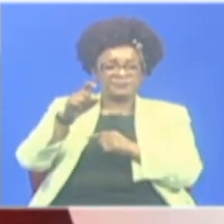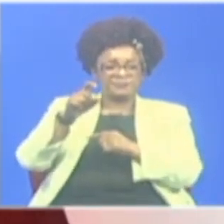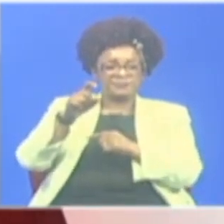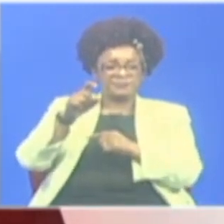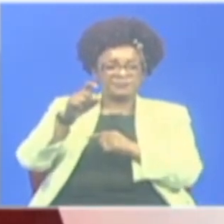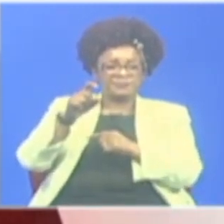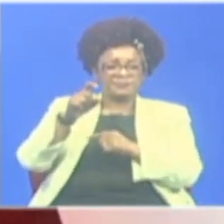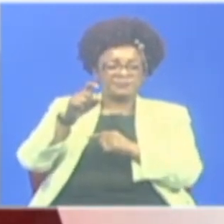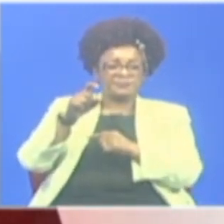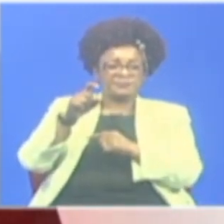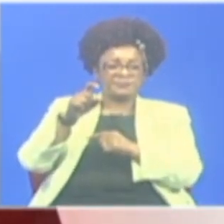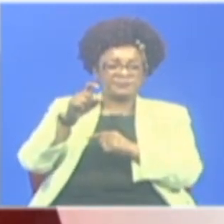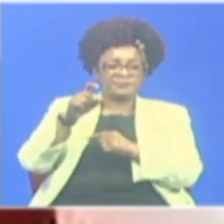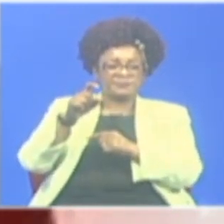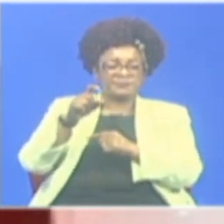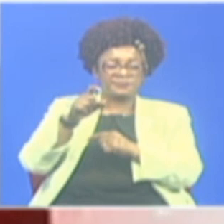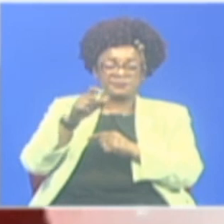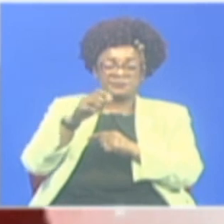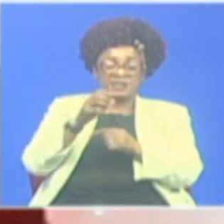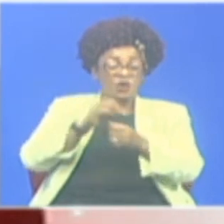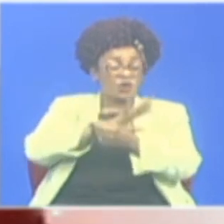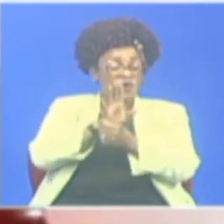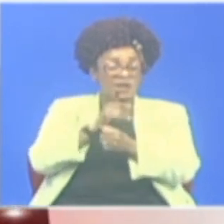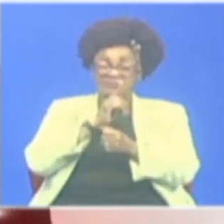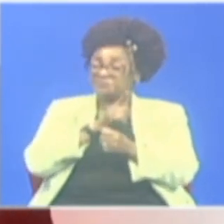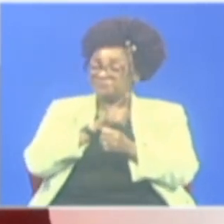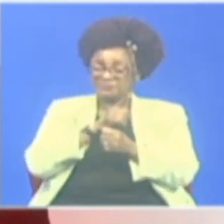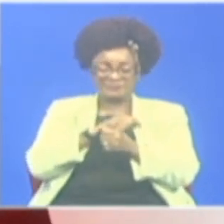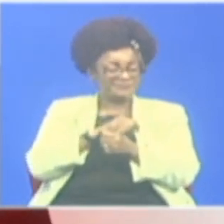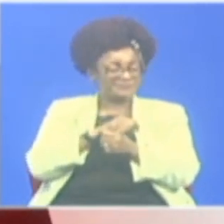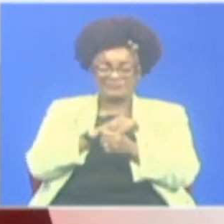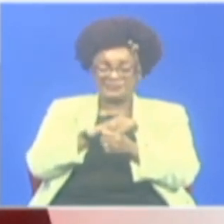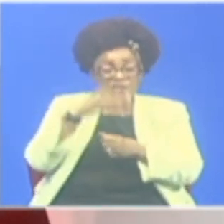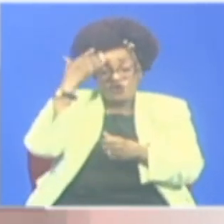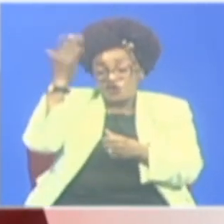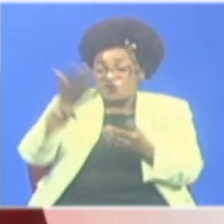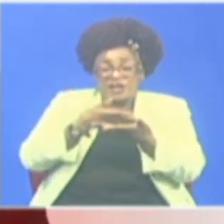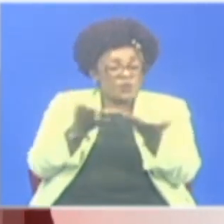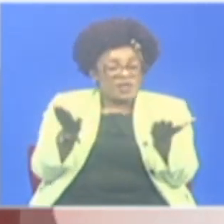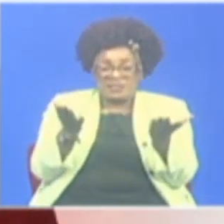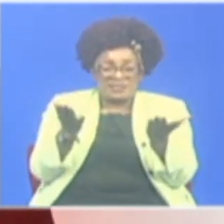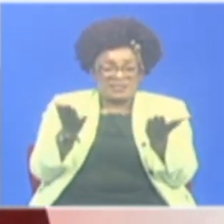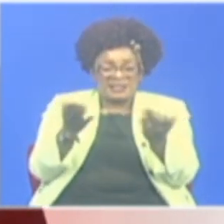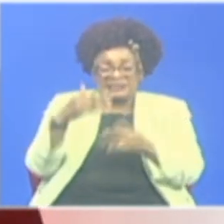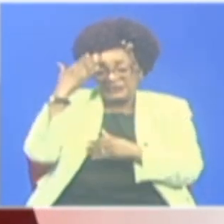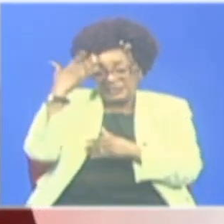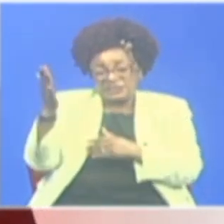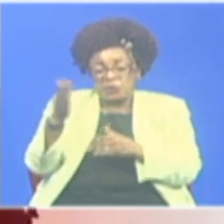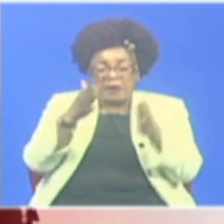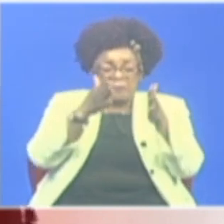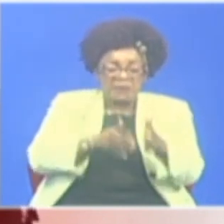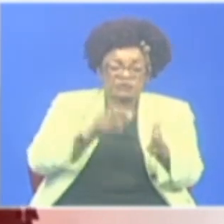that this disease knows no boundaries, not national boundaries,